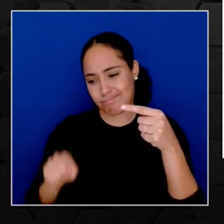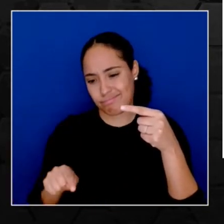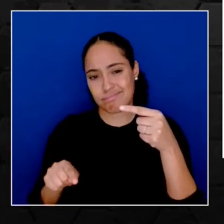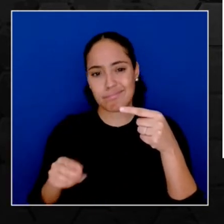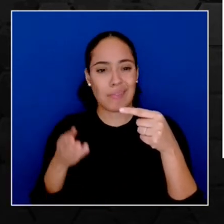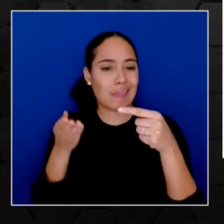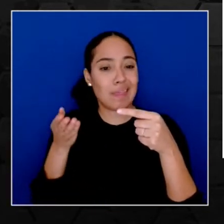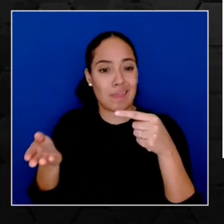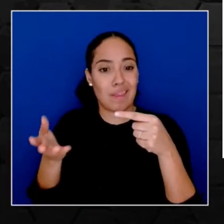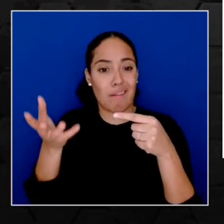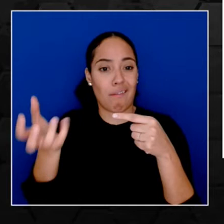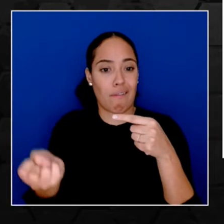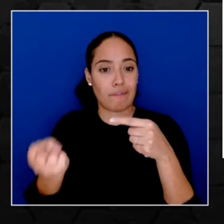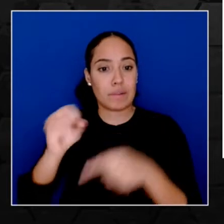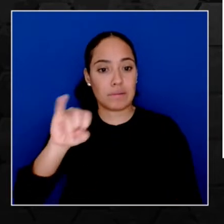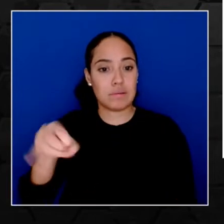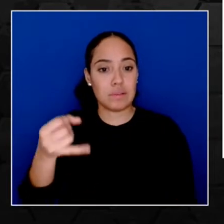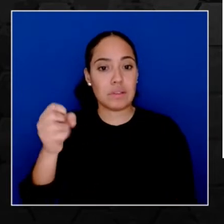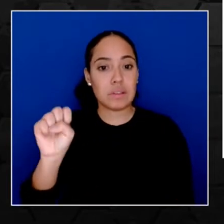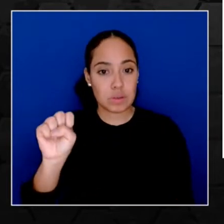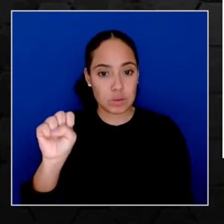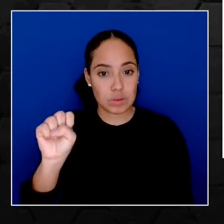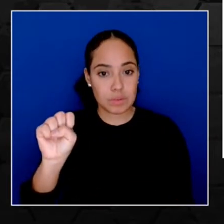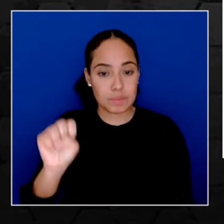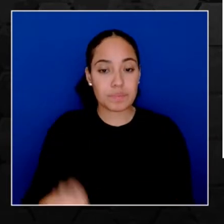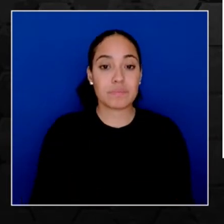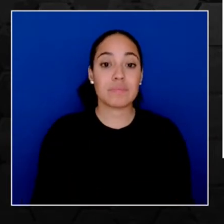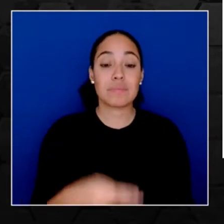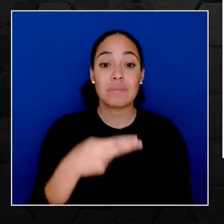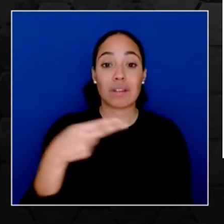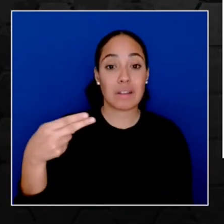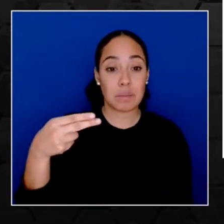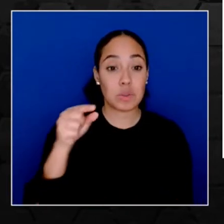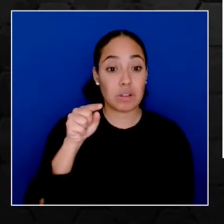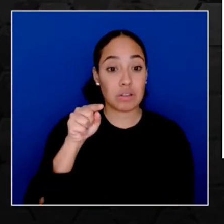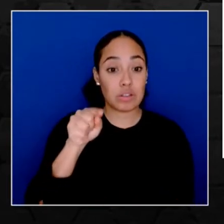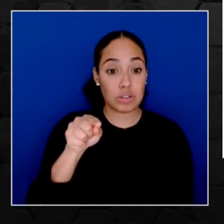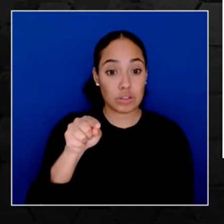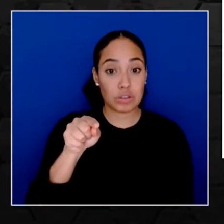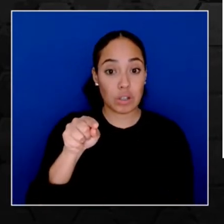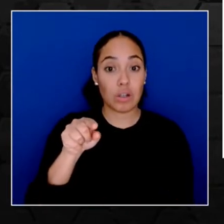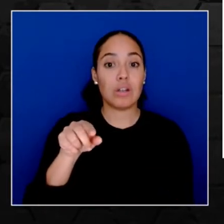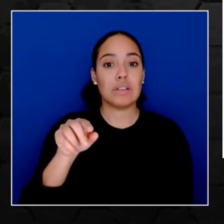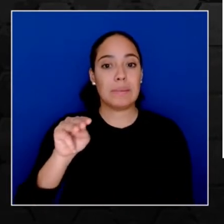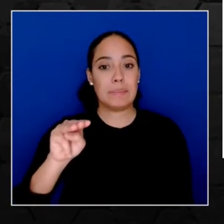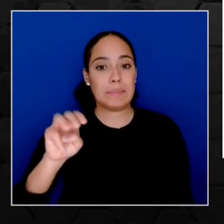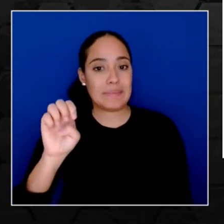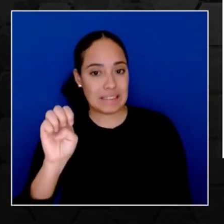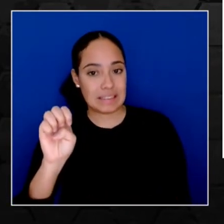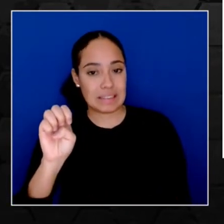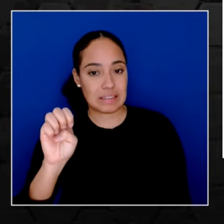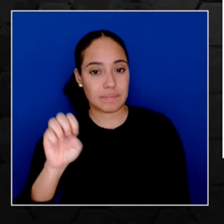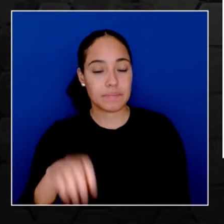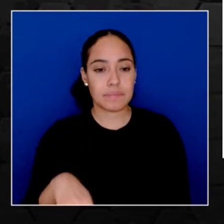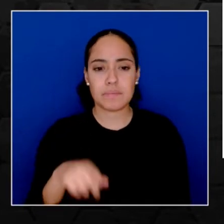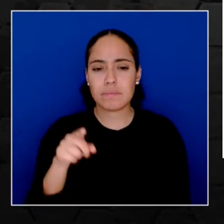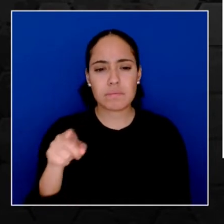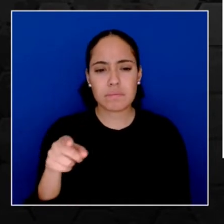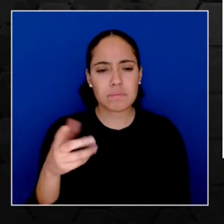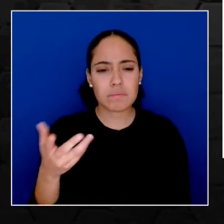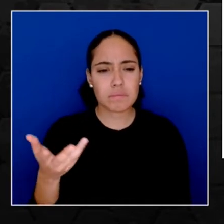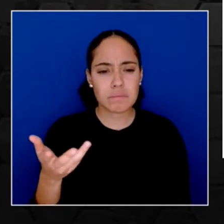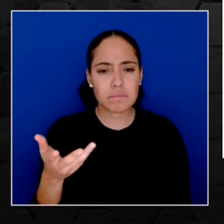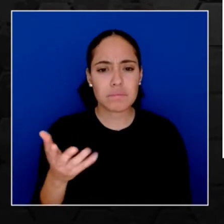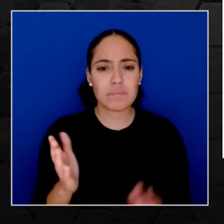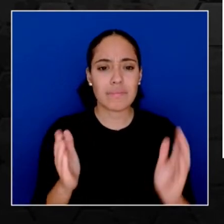subtraction, labels dot square dot mean. What is the meaning of this? The subtraction of labels. Labels